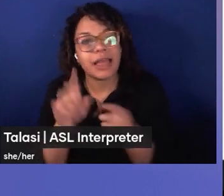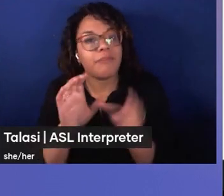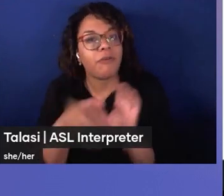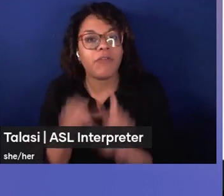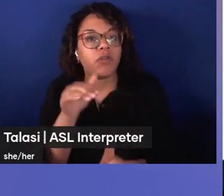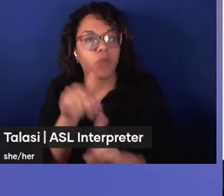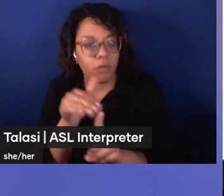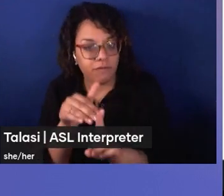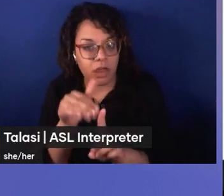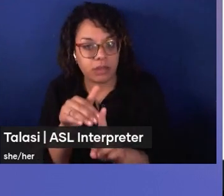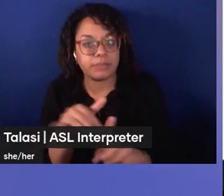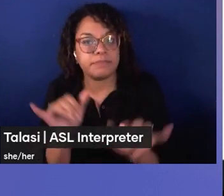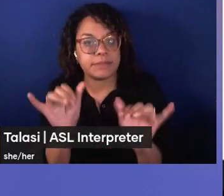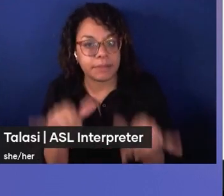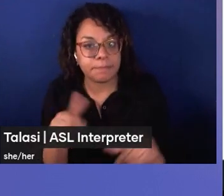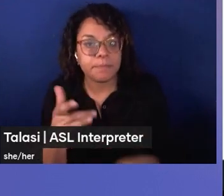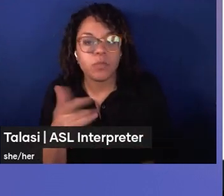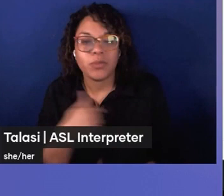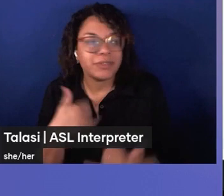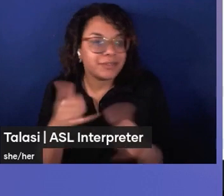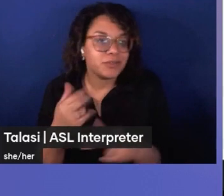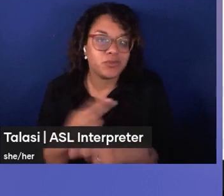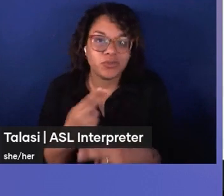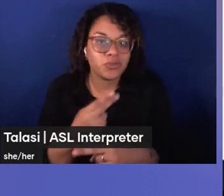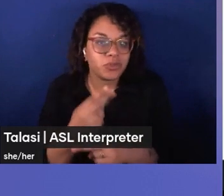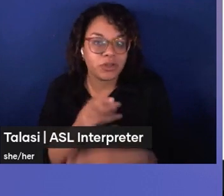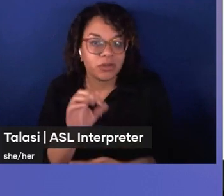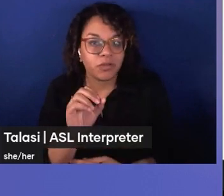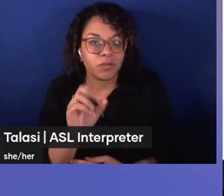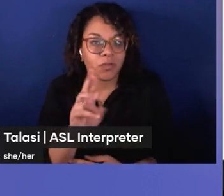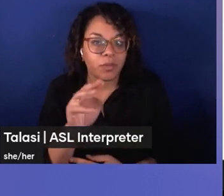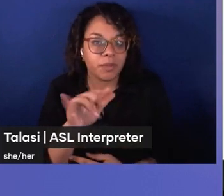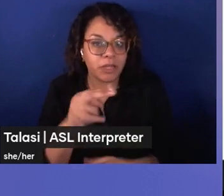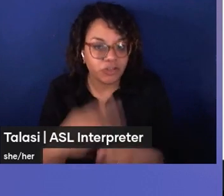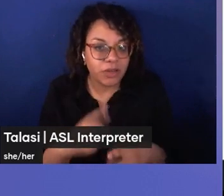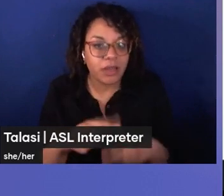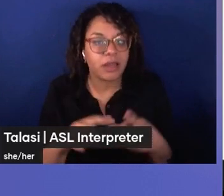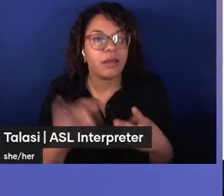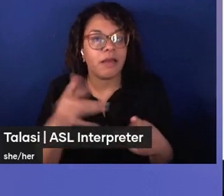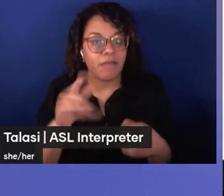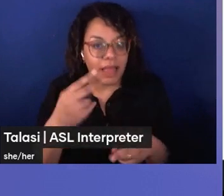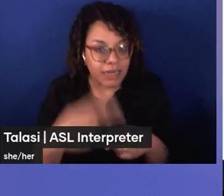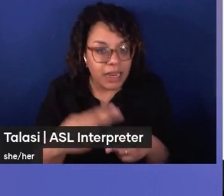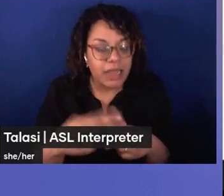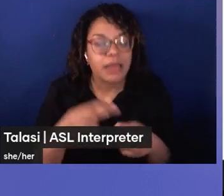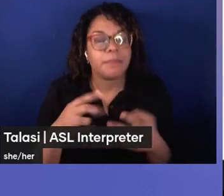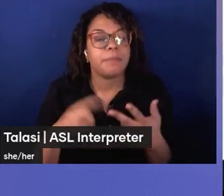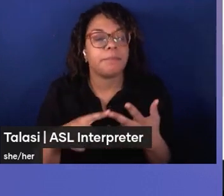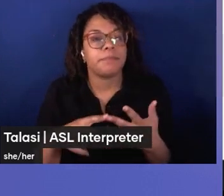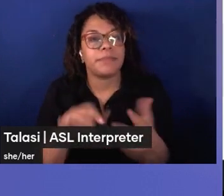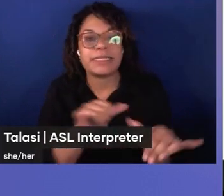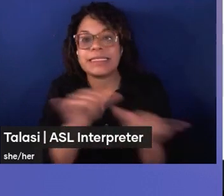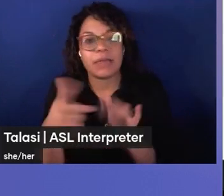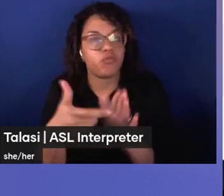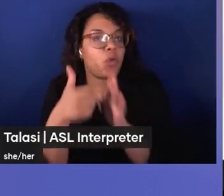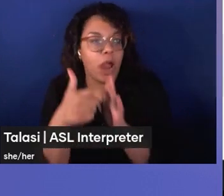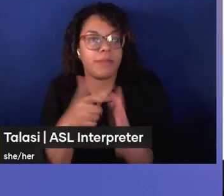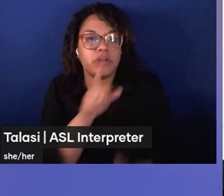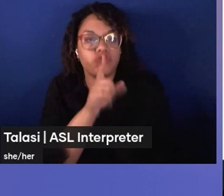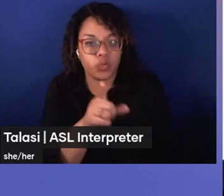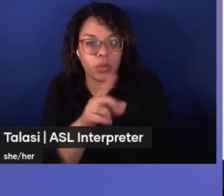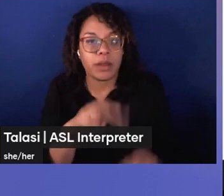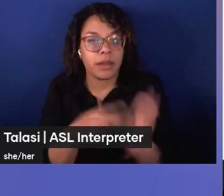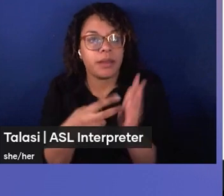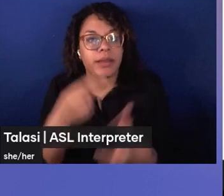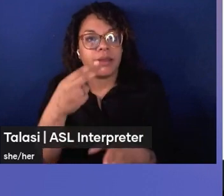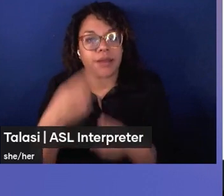we're still using formation name and flight name, and the same requirements still are true. So the name cannot